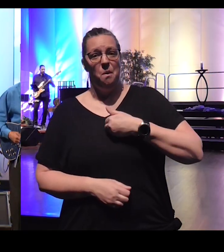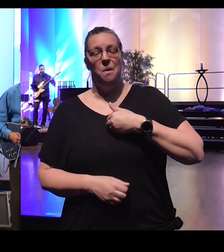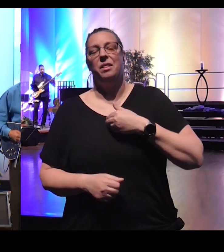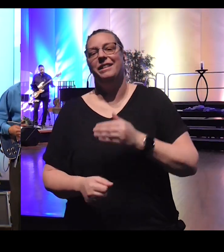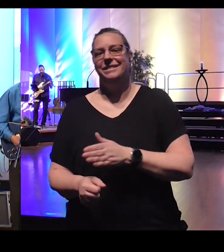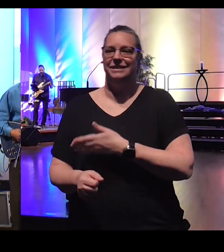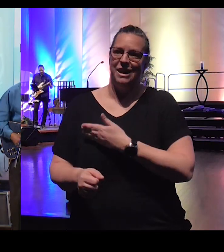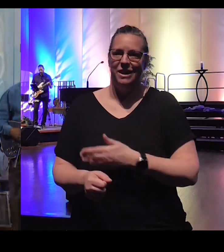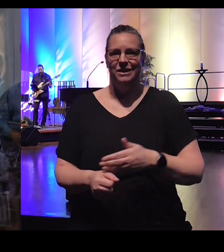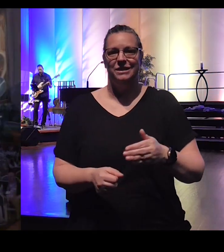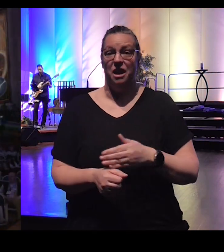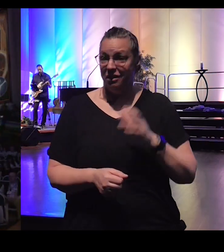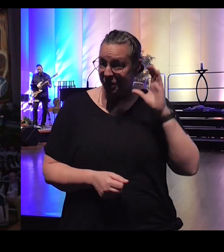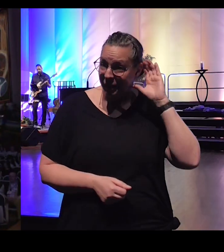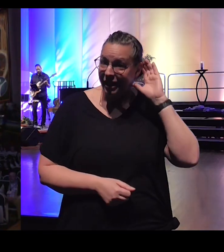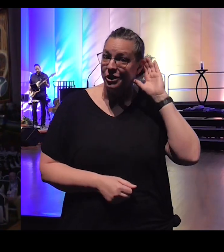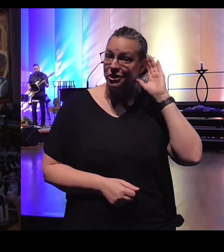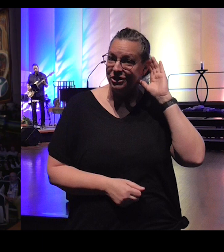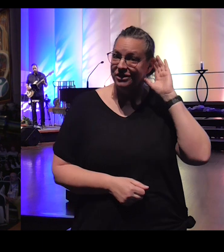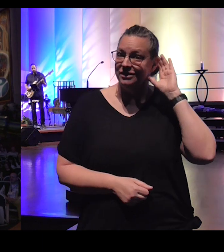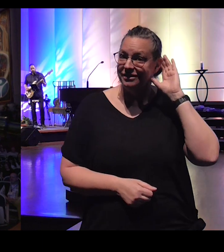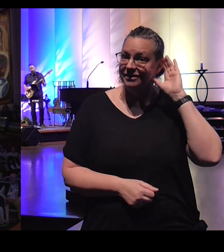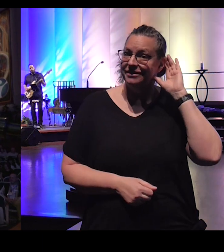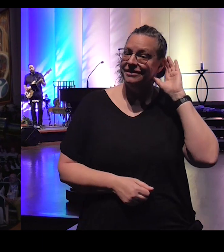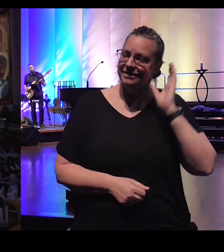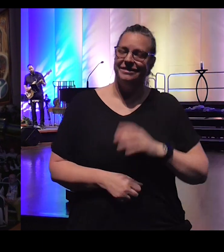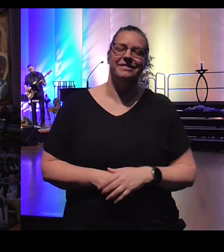song. Can you hear it?